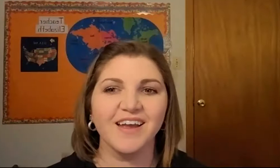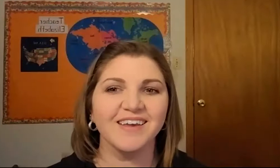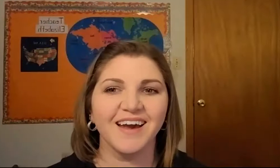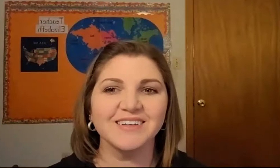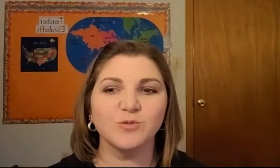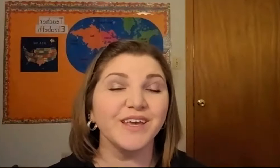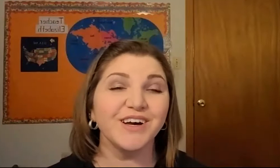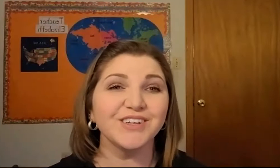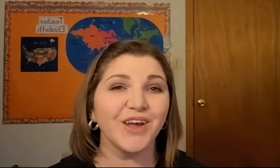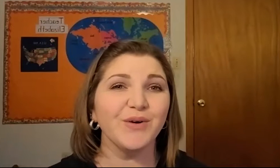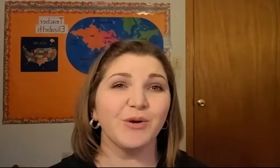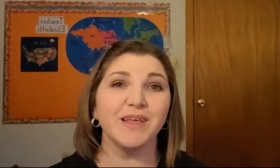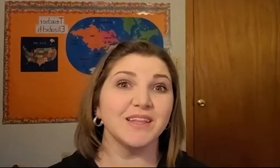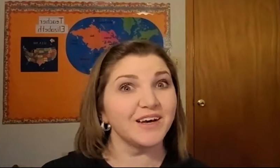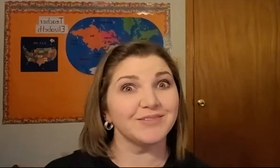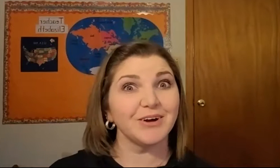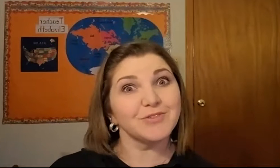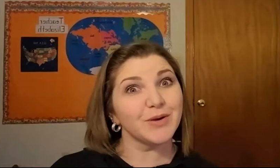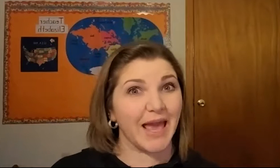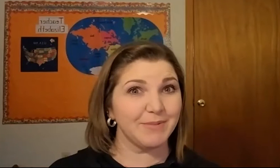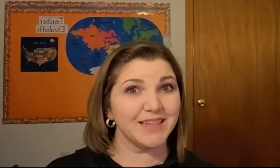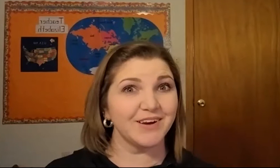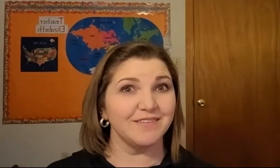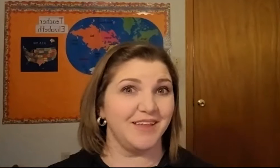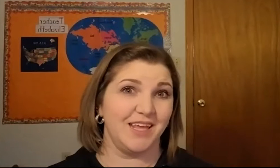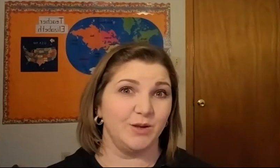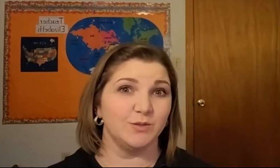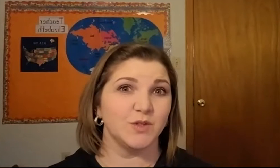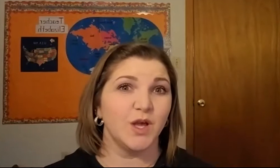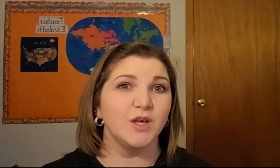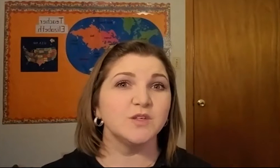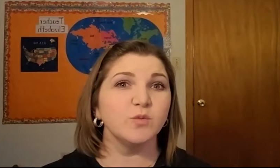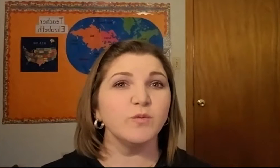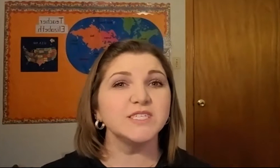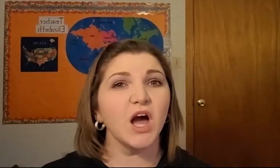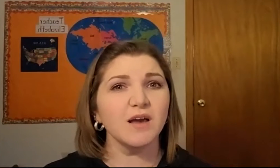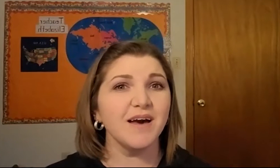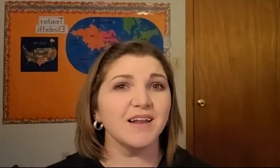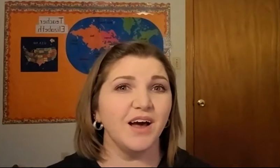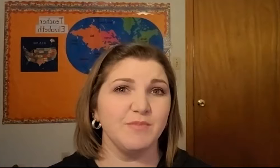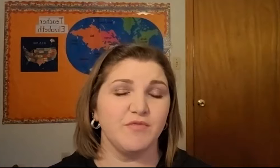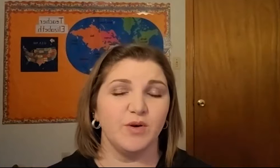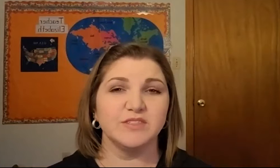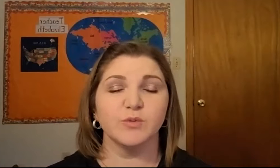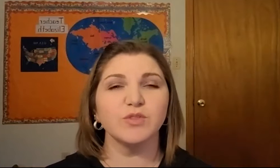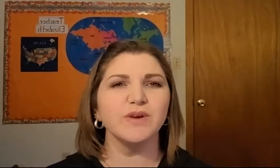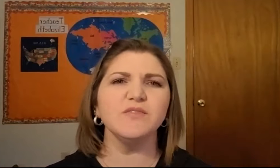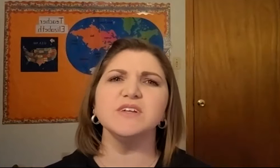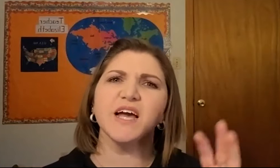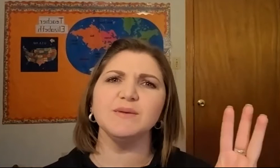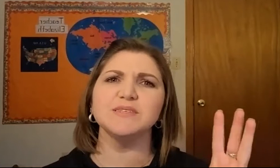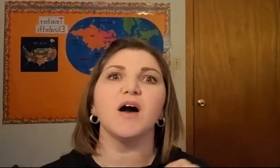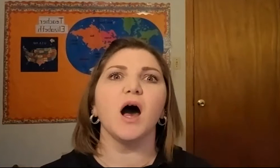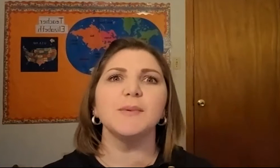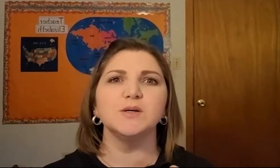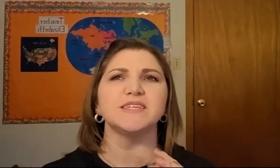All right, guys, we all know that we love our vocabulary videos. So when we talk about homophones, there were 3